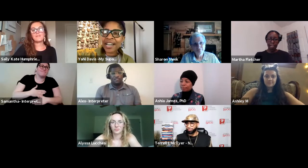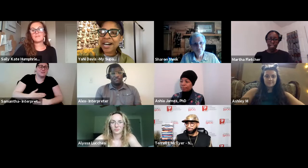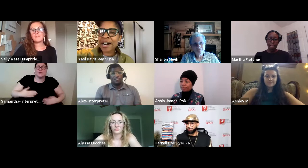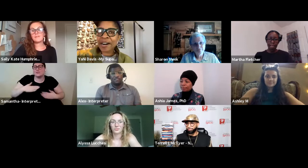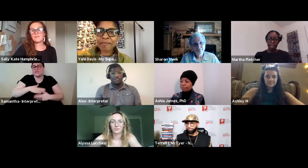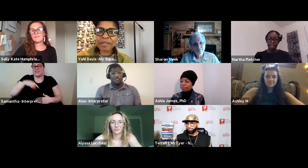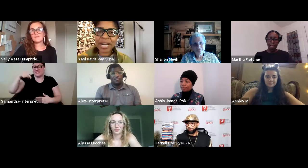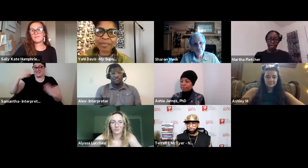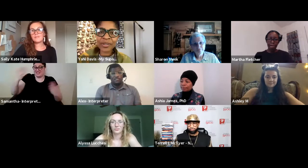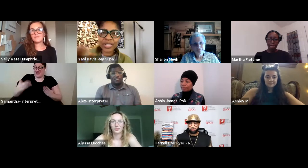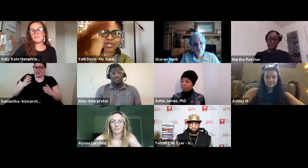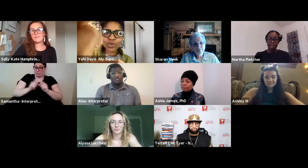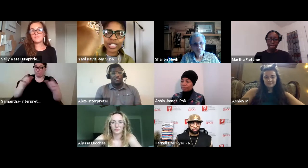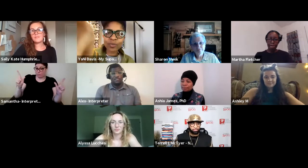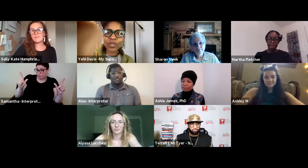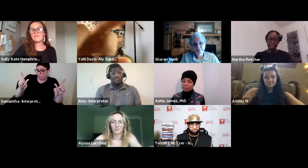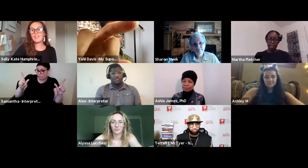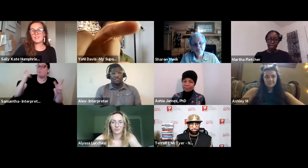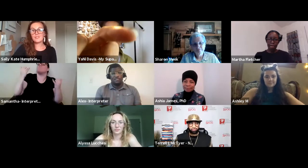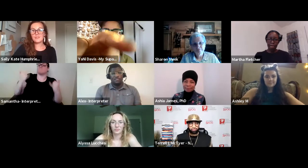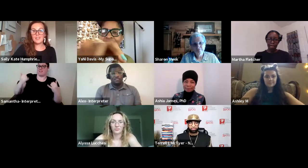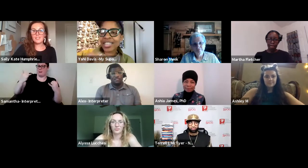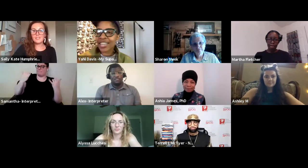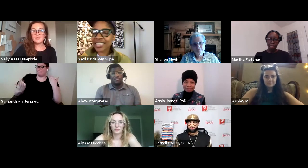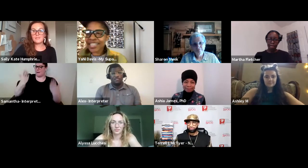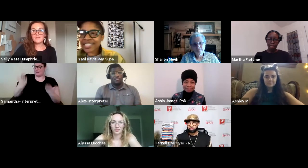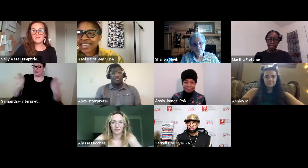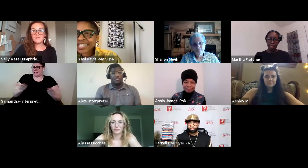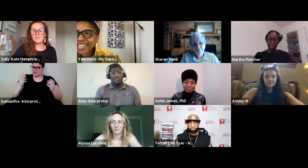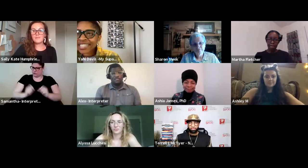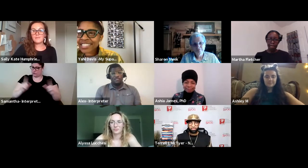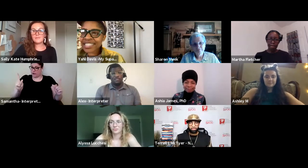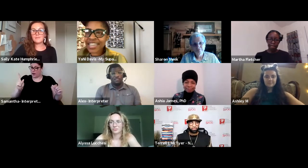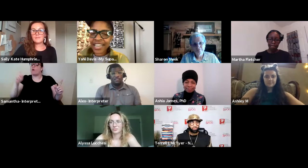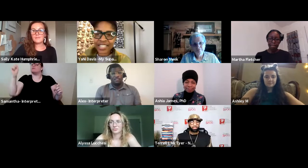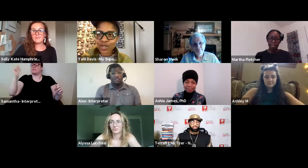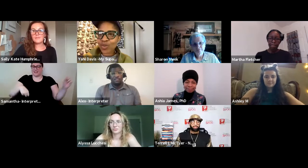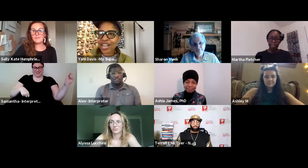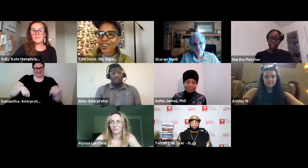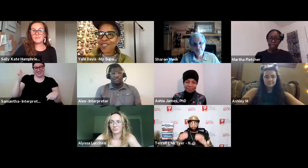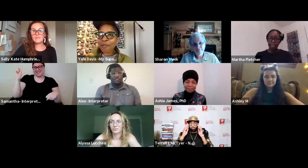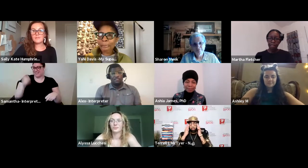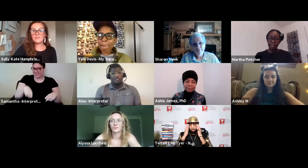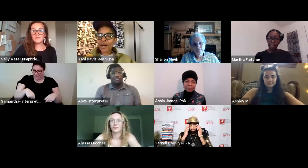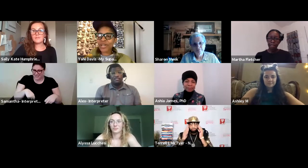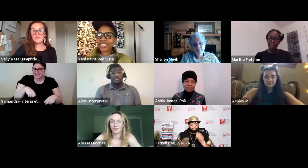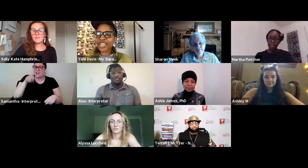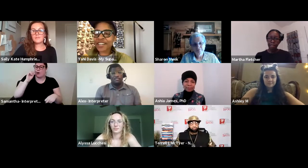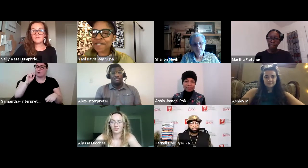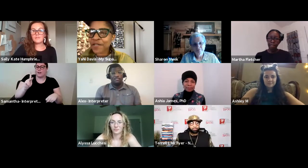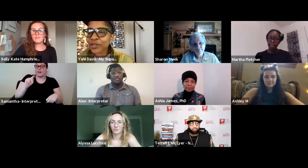screen. He might be on the screen with all of us. Yes. And Terrell,